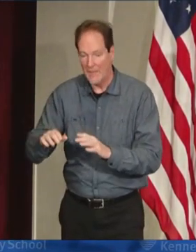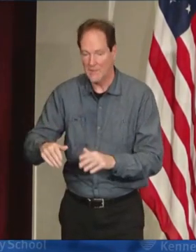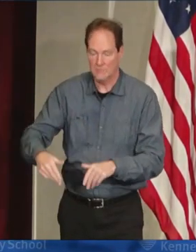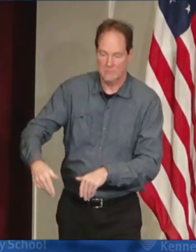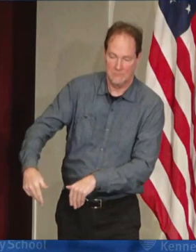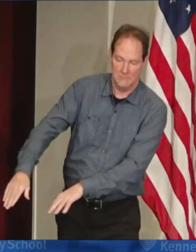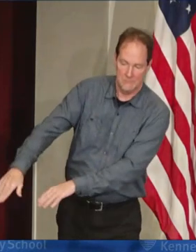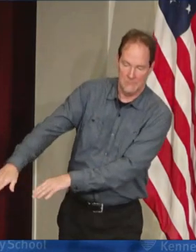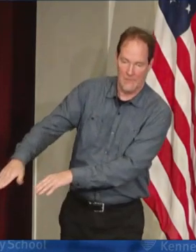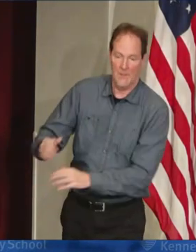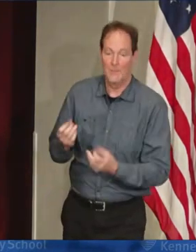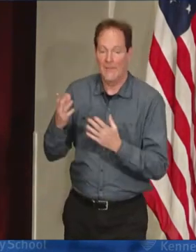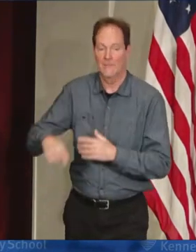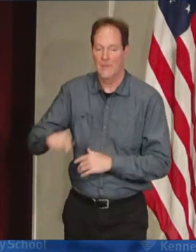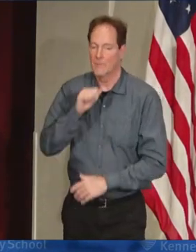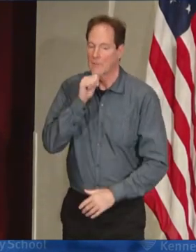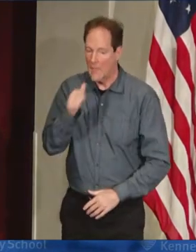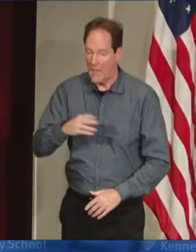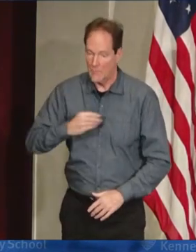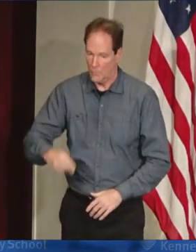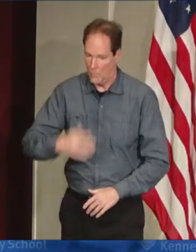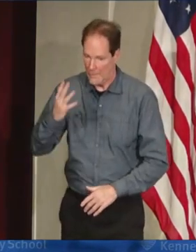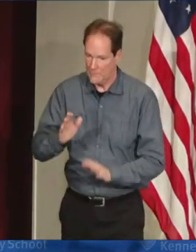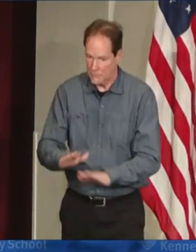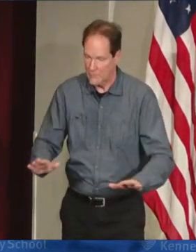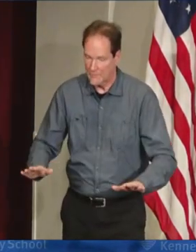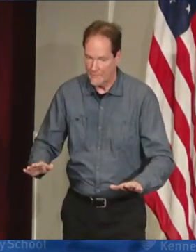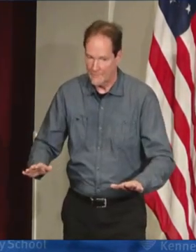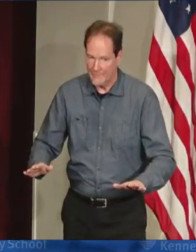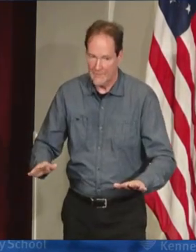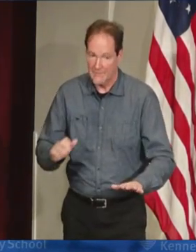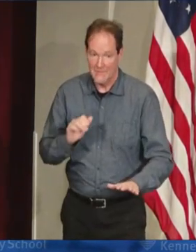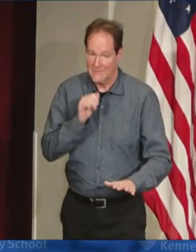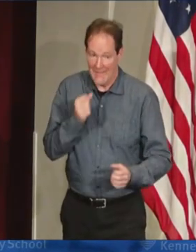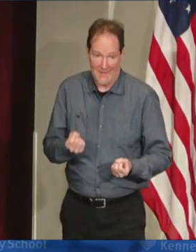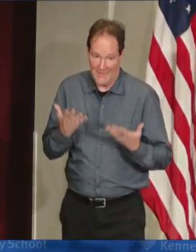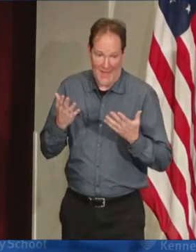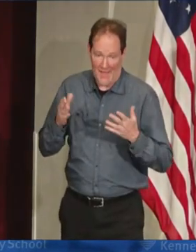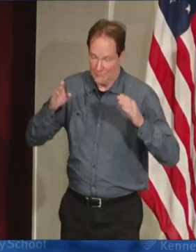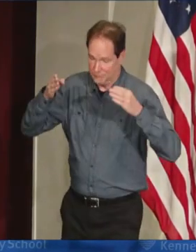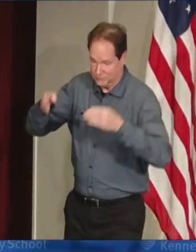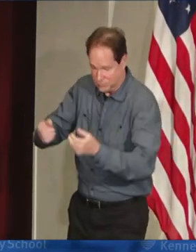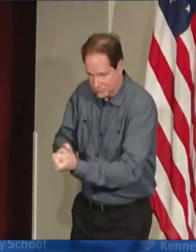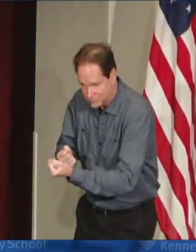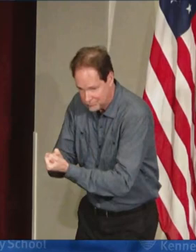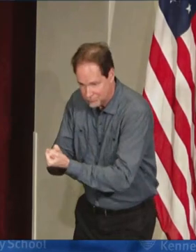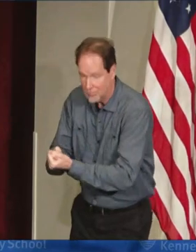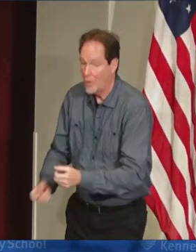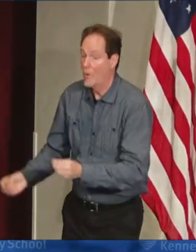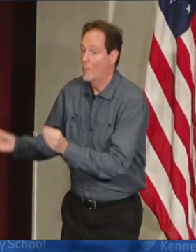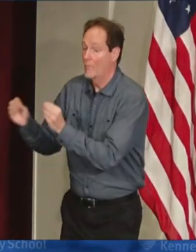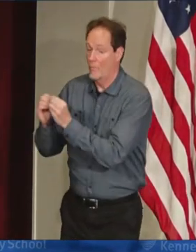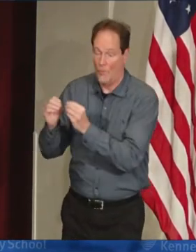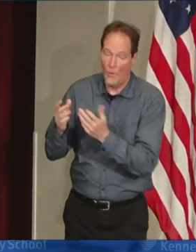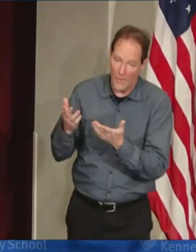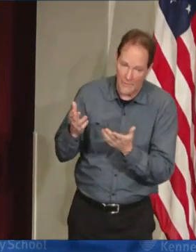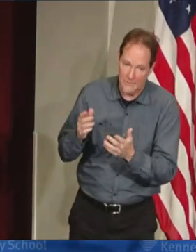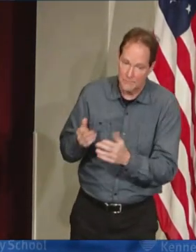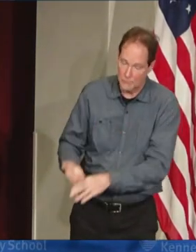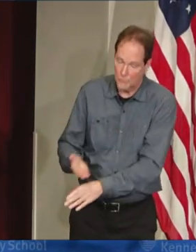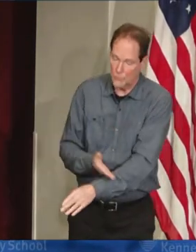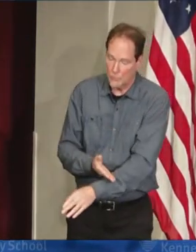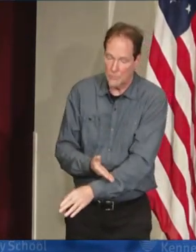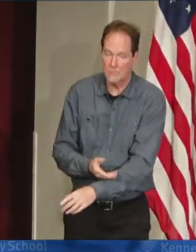are non-white children, and not a lot is going on in that area. More is going on, but it's